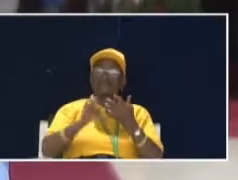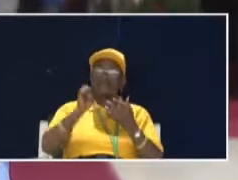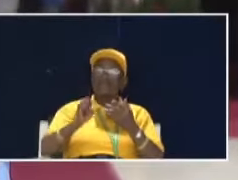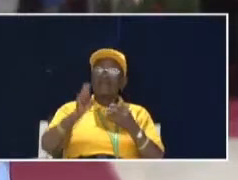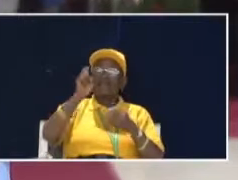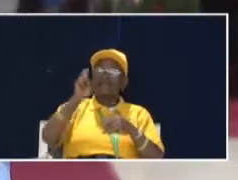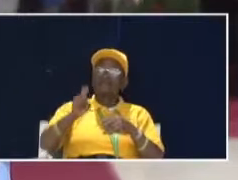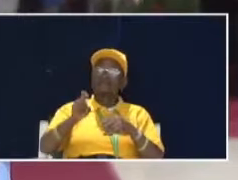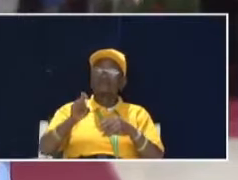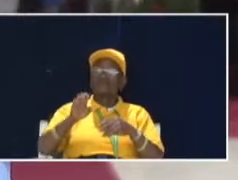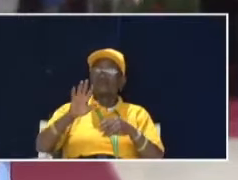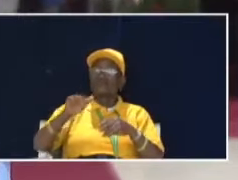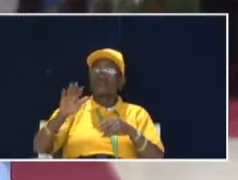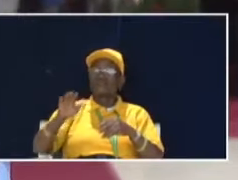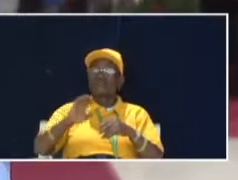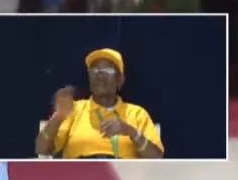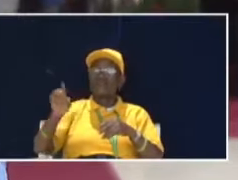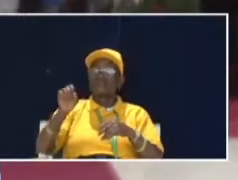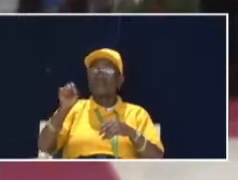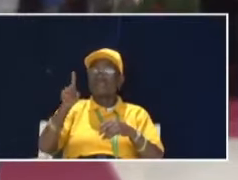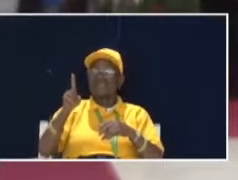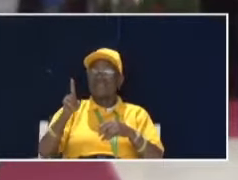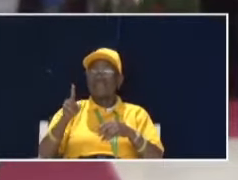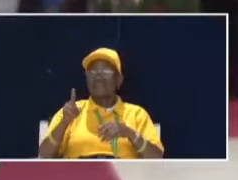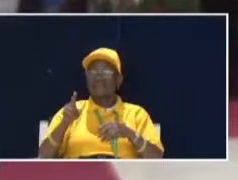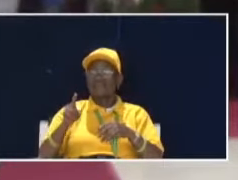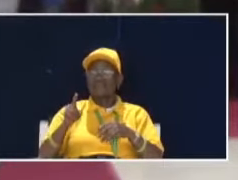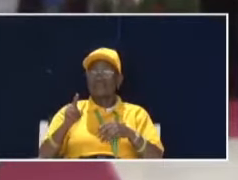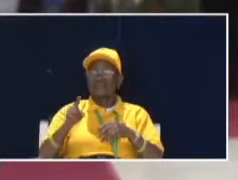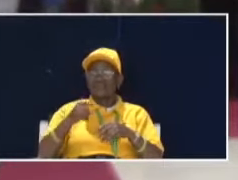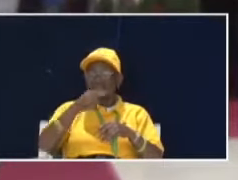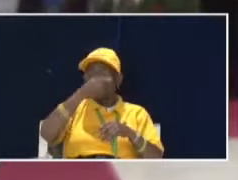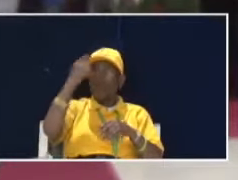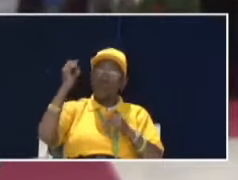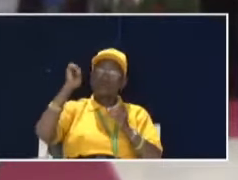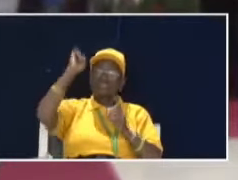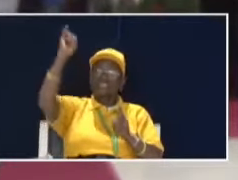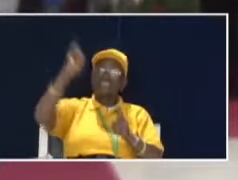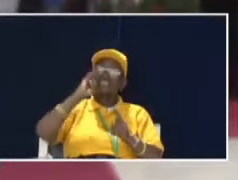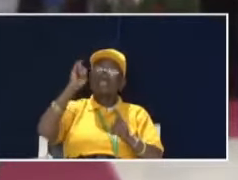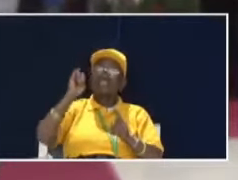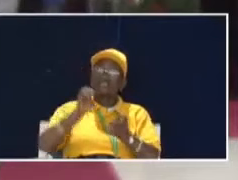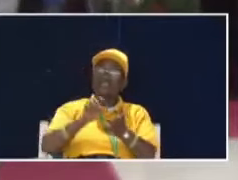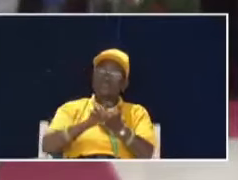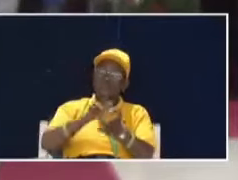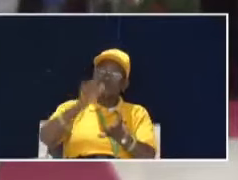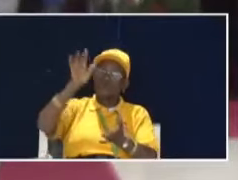Exodus 15 verse 11 is a cursing. Glorious in holiness.